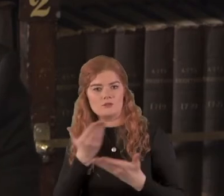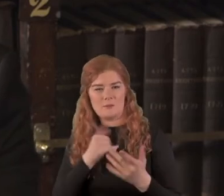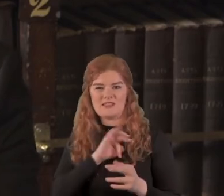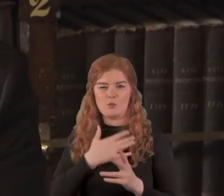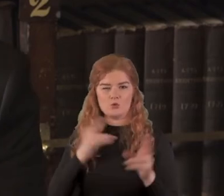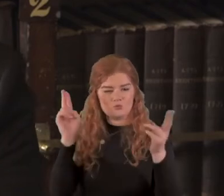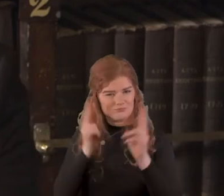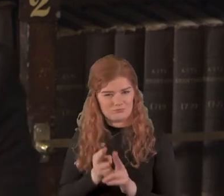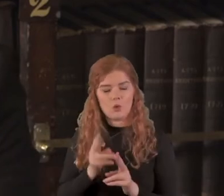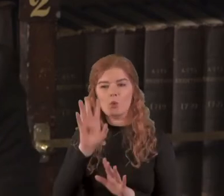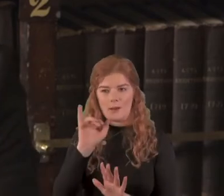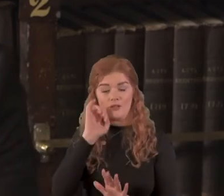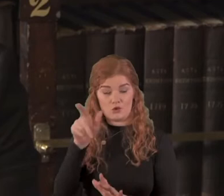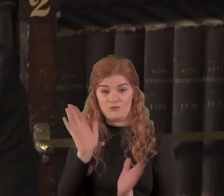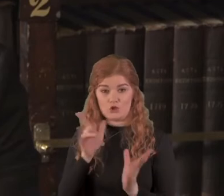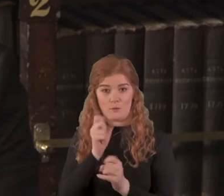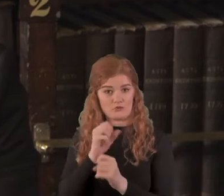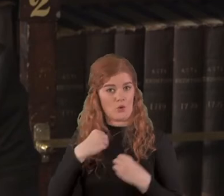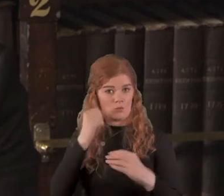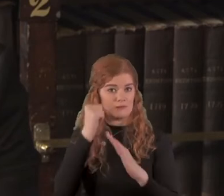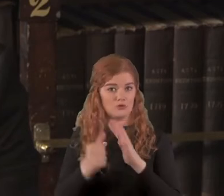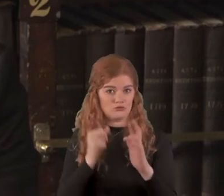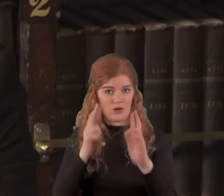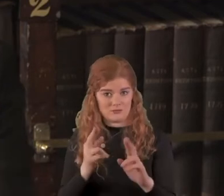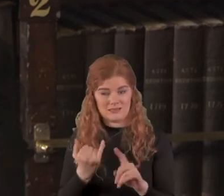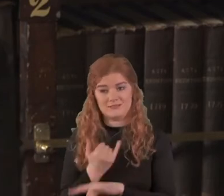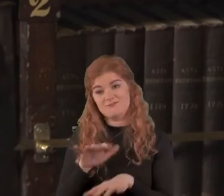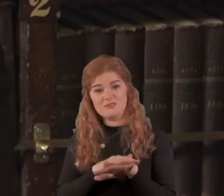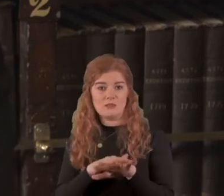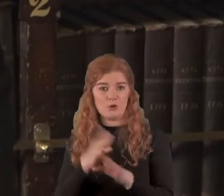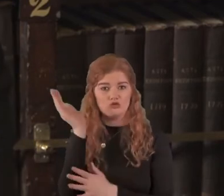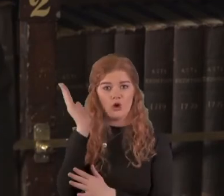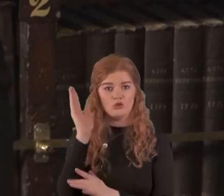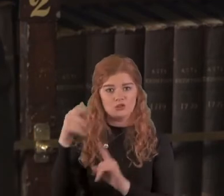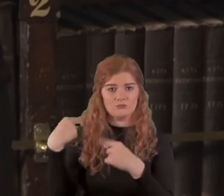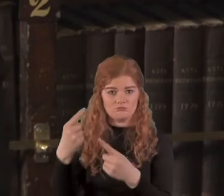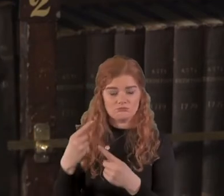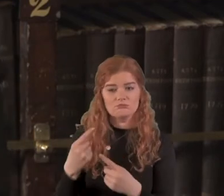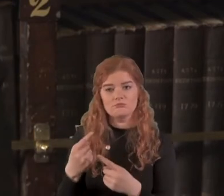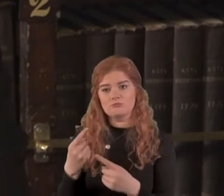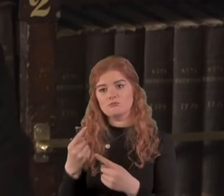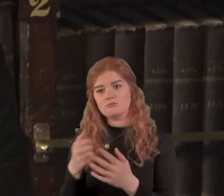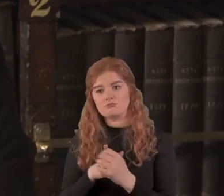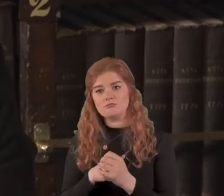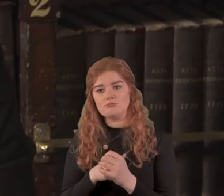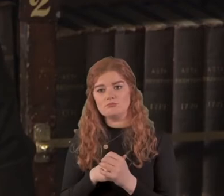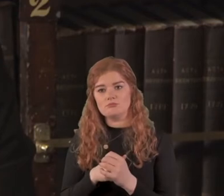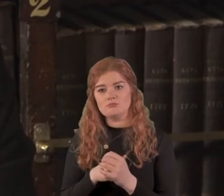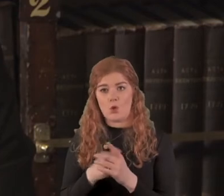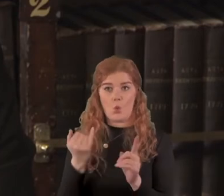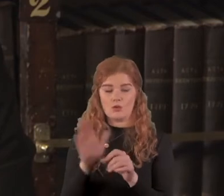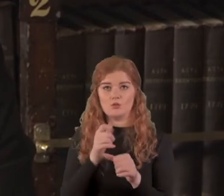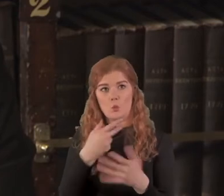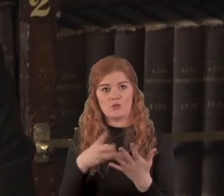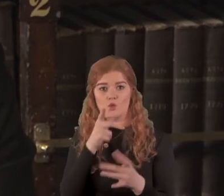in on this because you spoke as well about your own experience in similar talks, I suppose talks of a similar nature over Northern